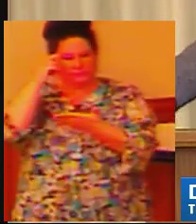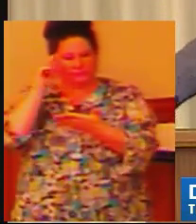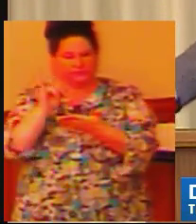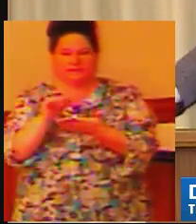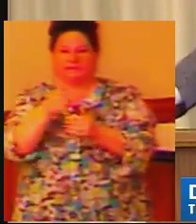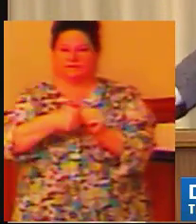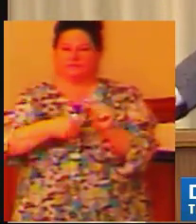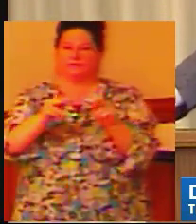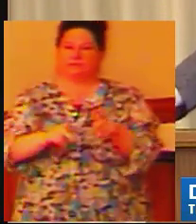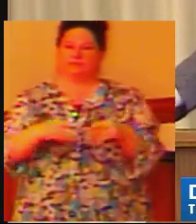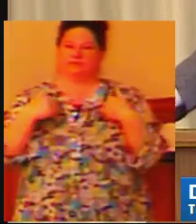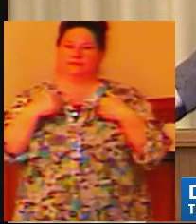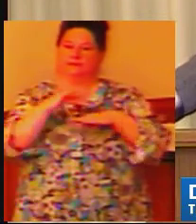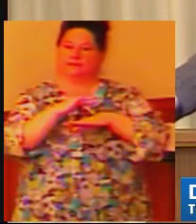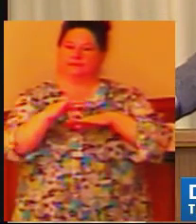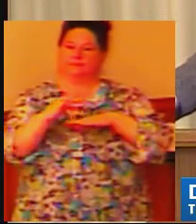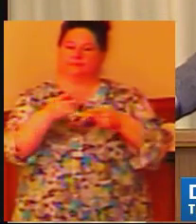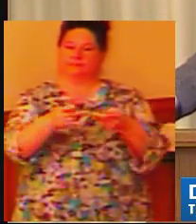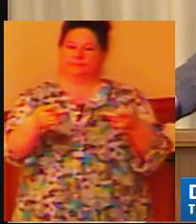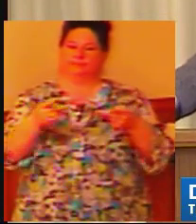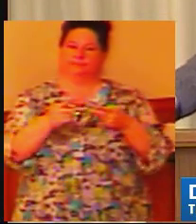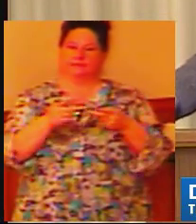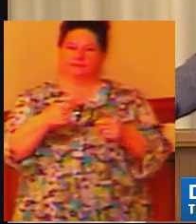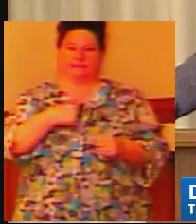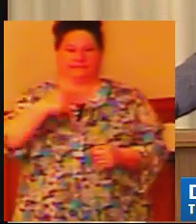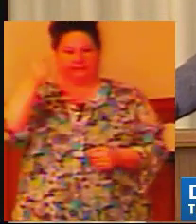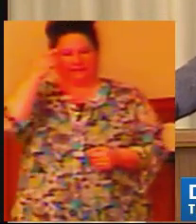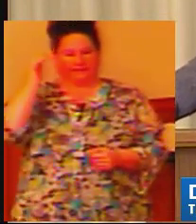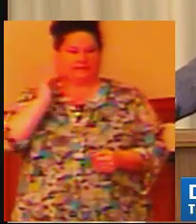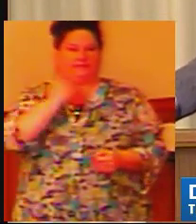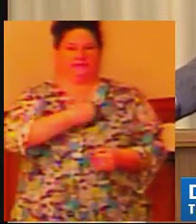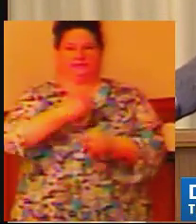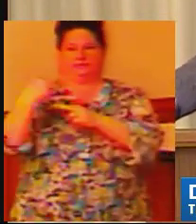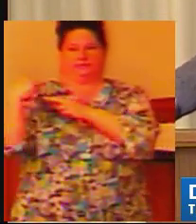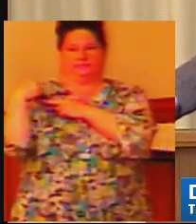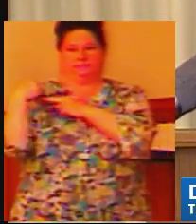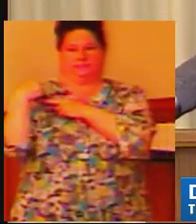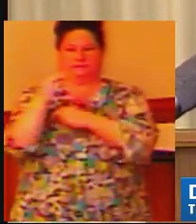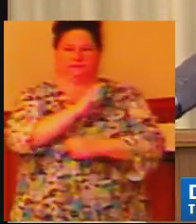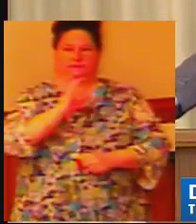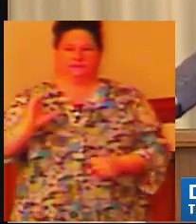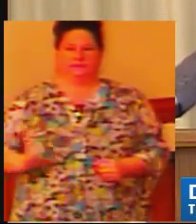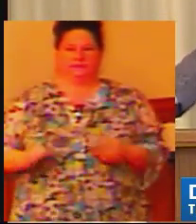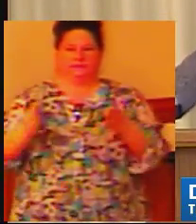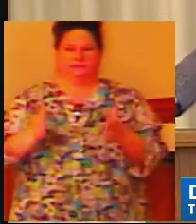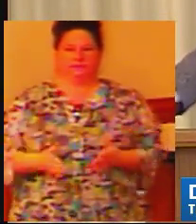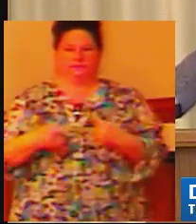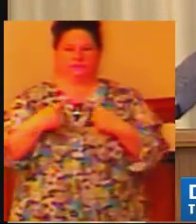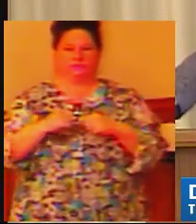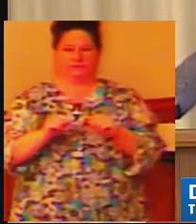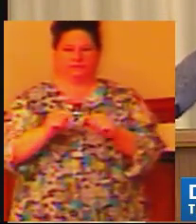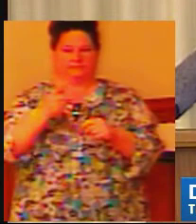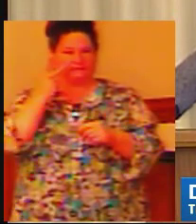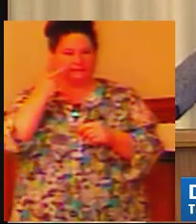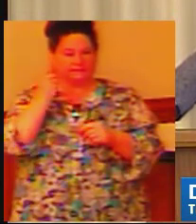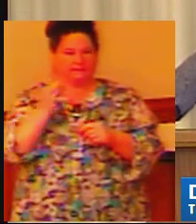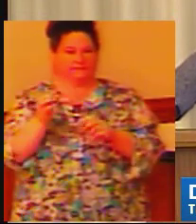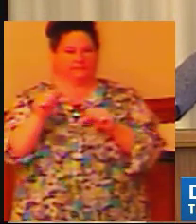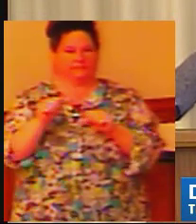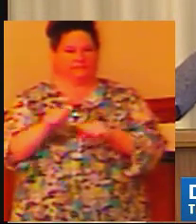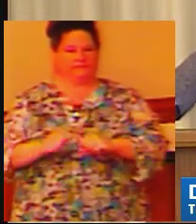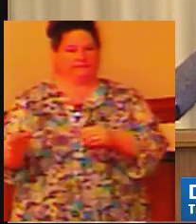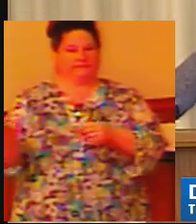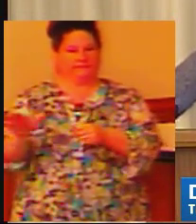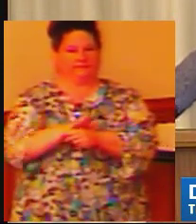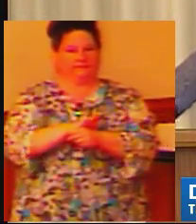has that empty spot, and I think it's our duty as Christians just to try to see if we can't put something in those empty